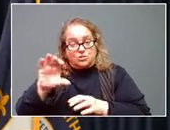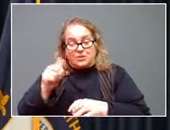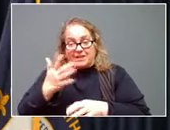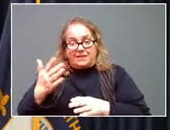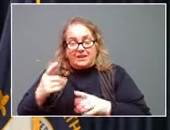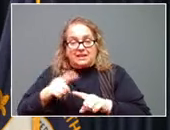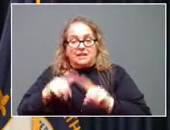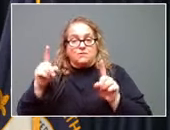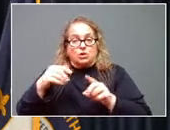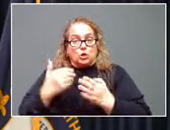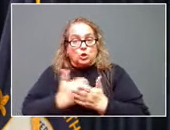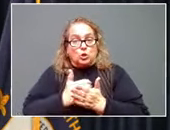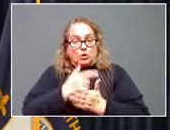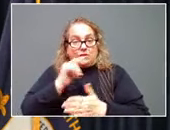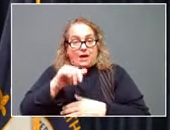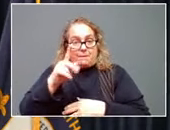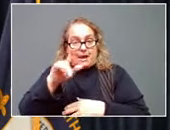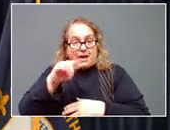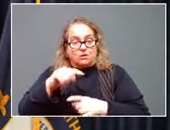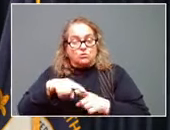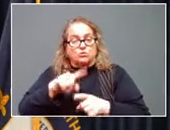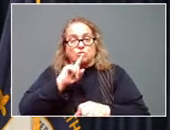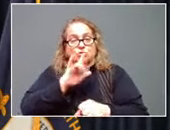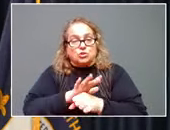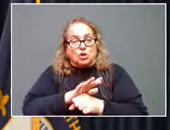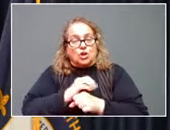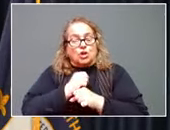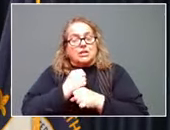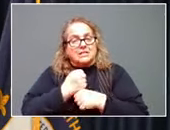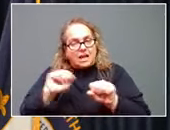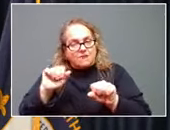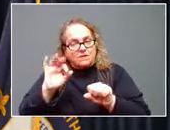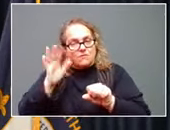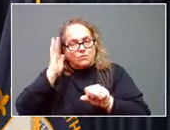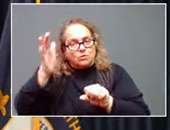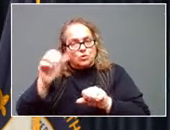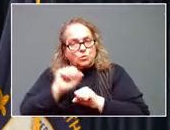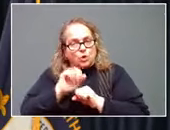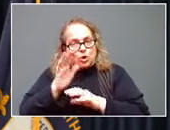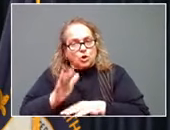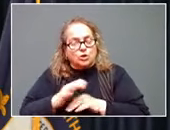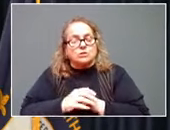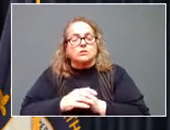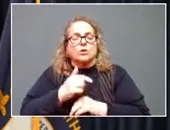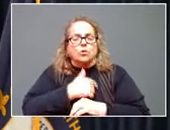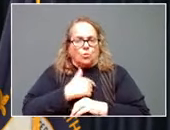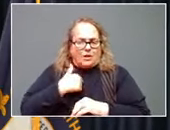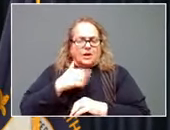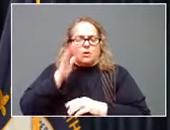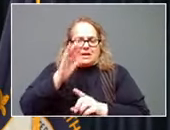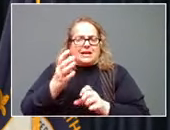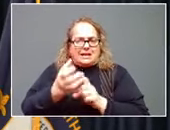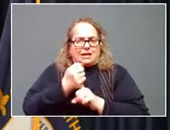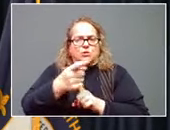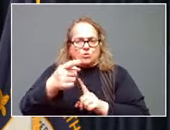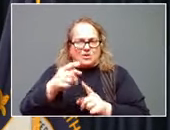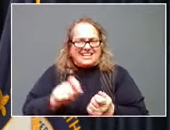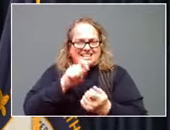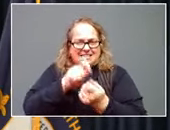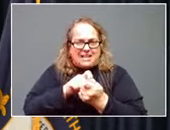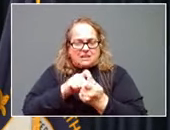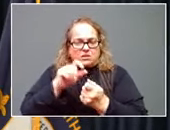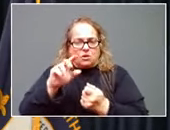the safety of future workers? Thank you. Let us get you the exact wage with benefits. I